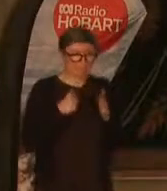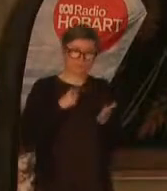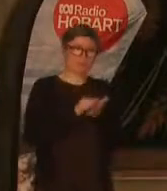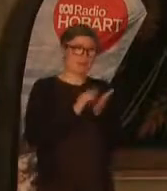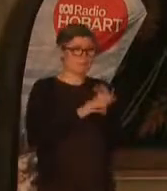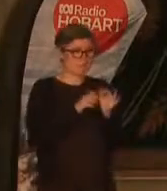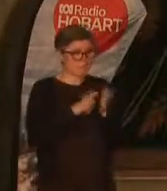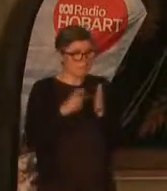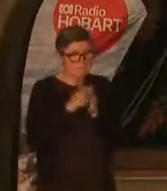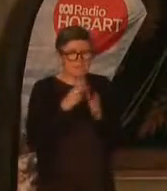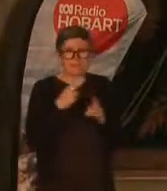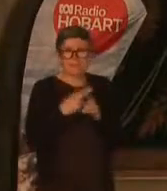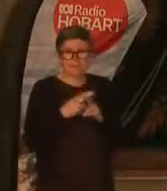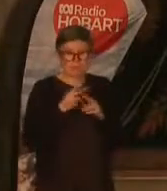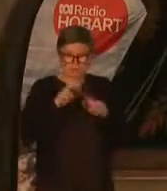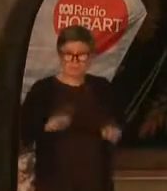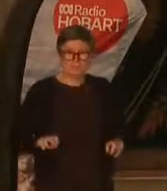for research.